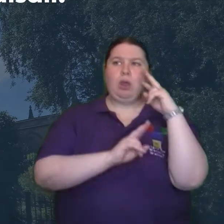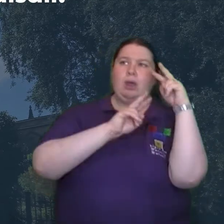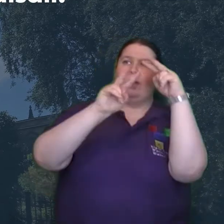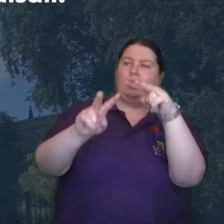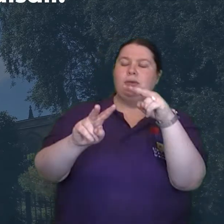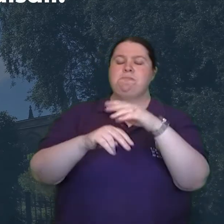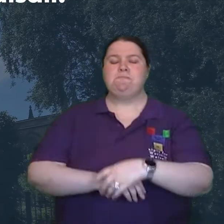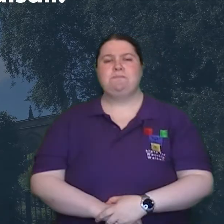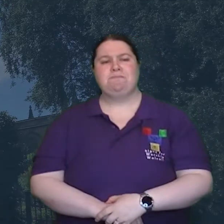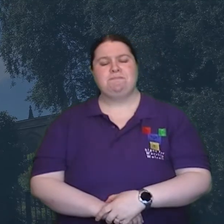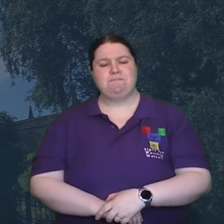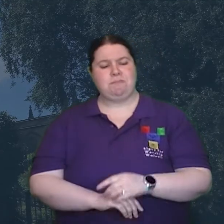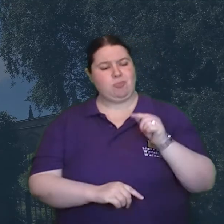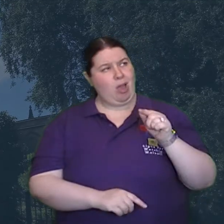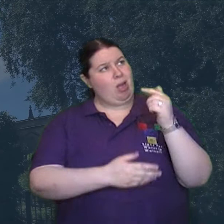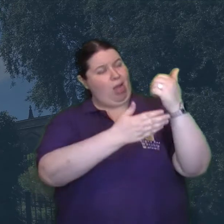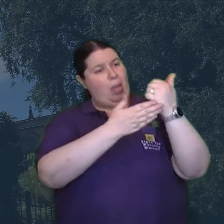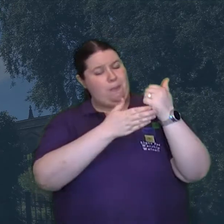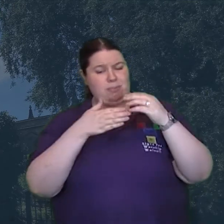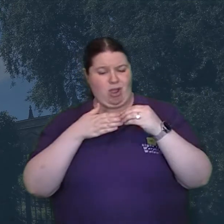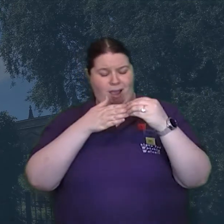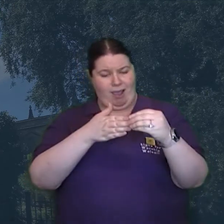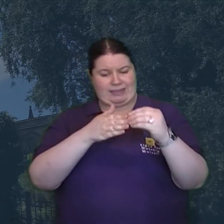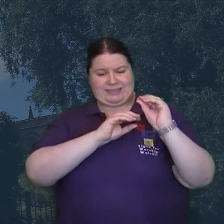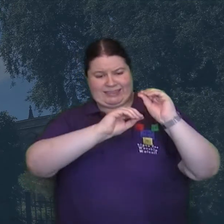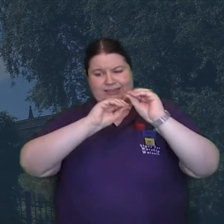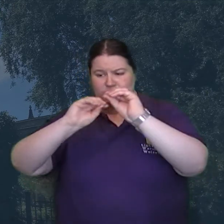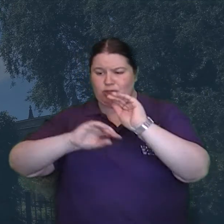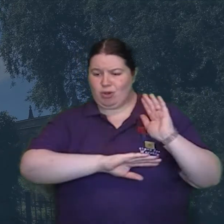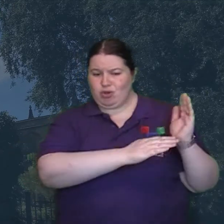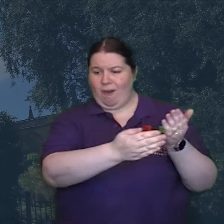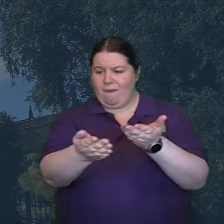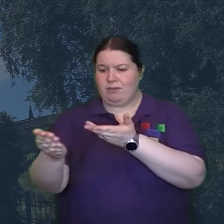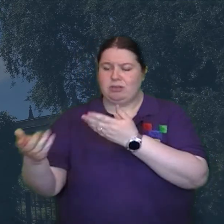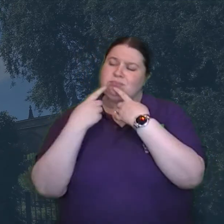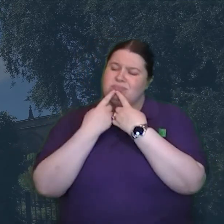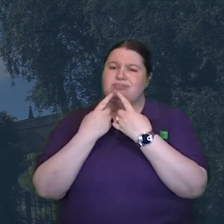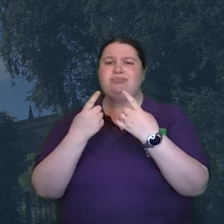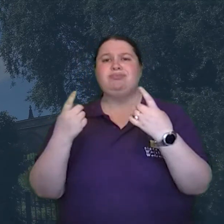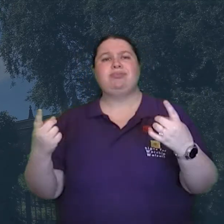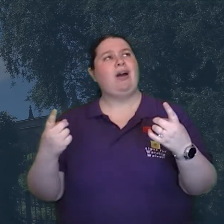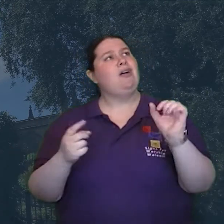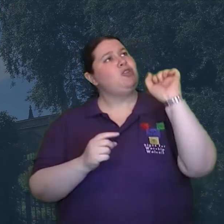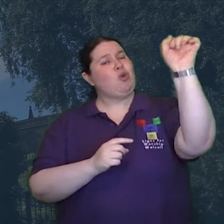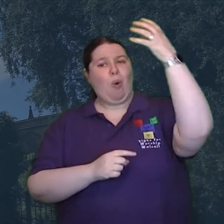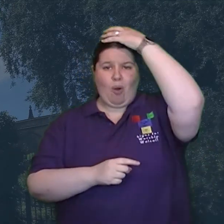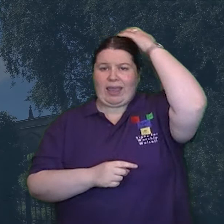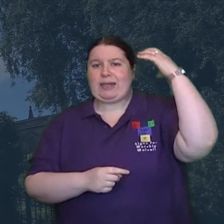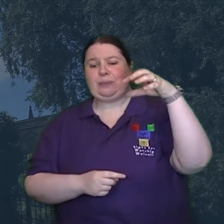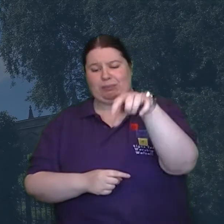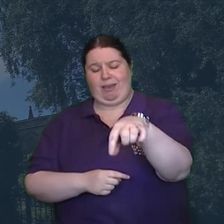skyline of Walsall. You guided them to teach, serve, and